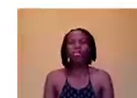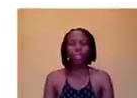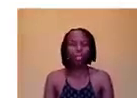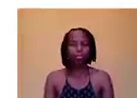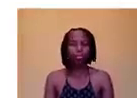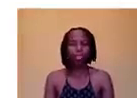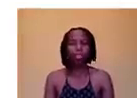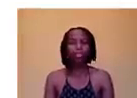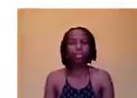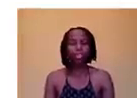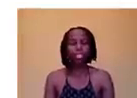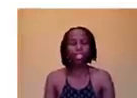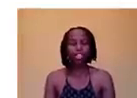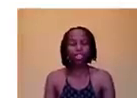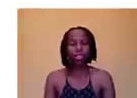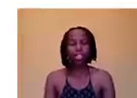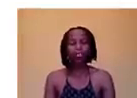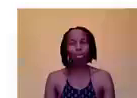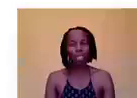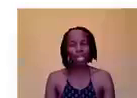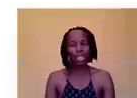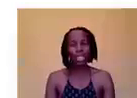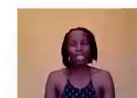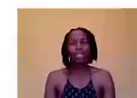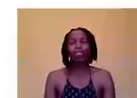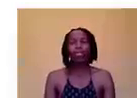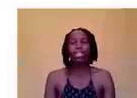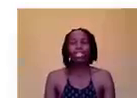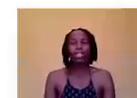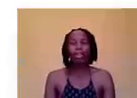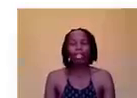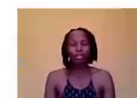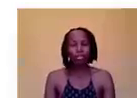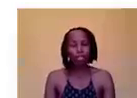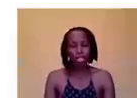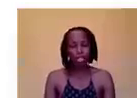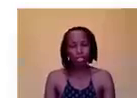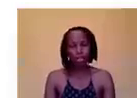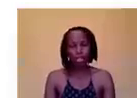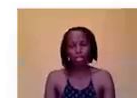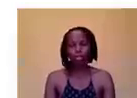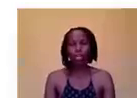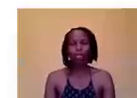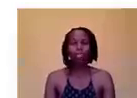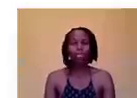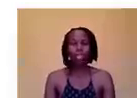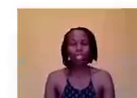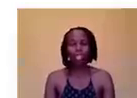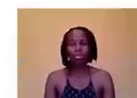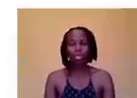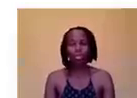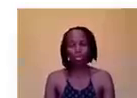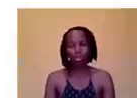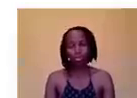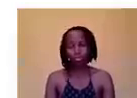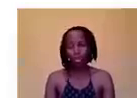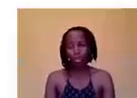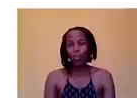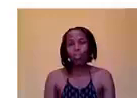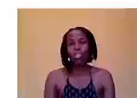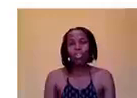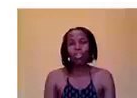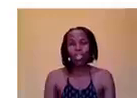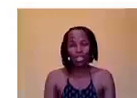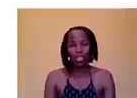for the first time, welcome to the Student Retention Unit's broadcast. The broadcasts are meant for first-year students. So we have the First-Year Experience